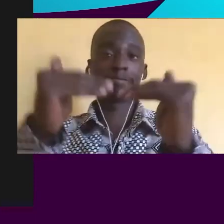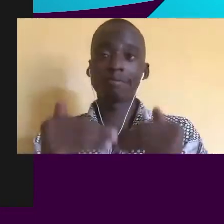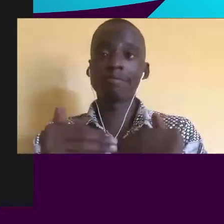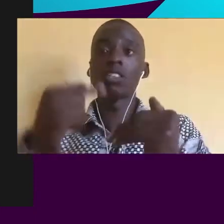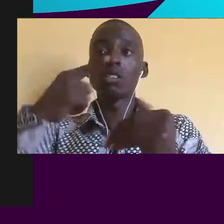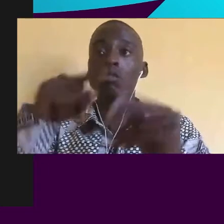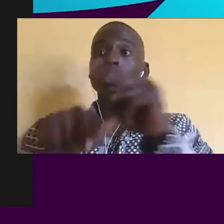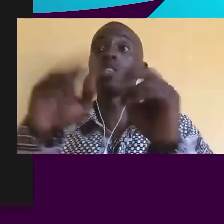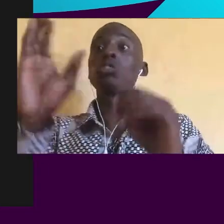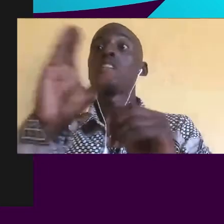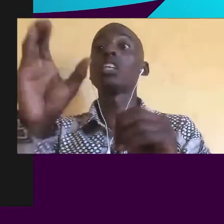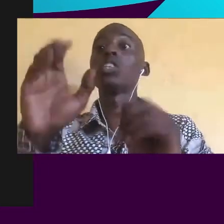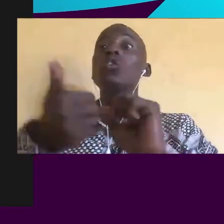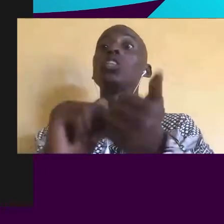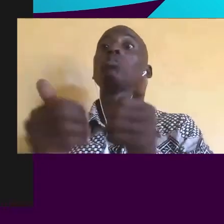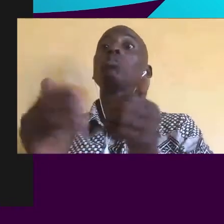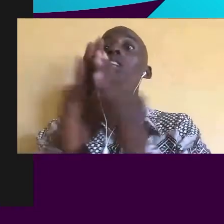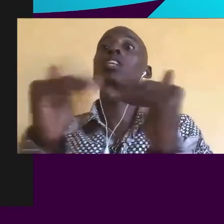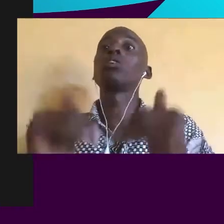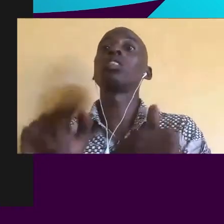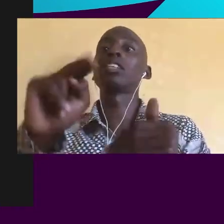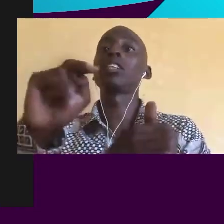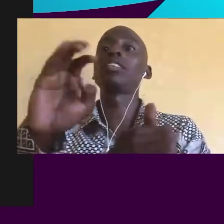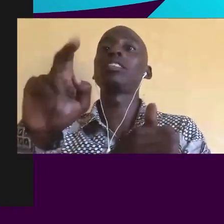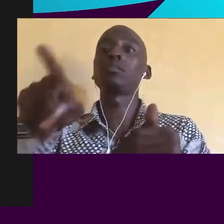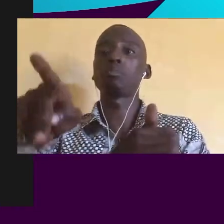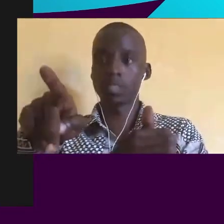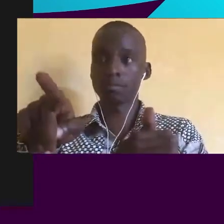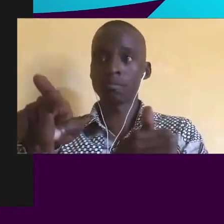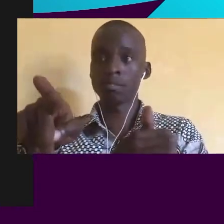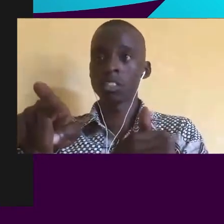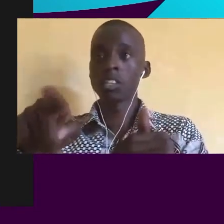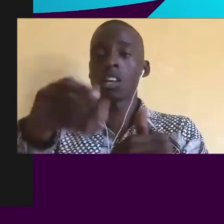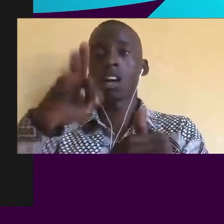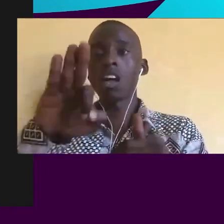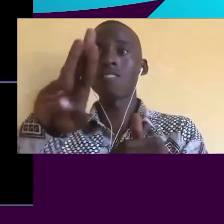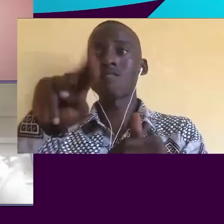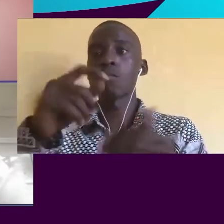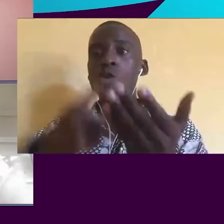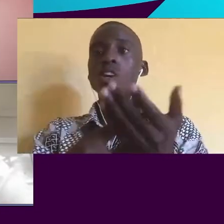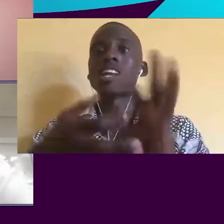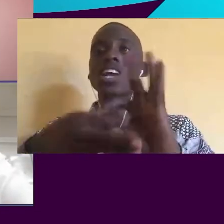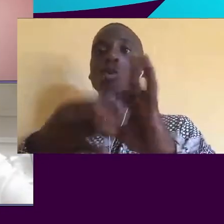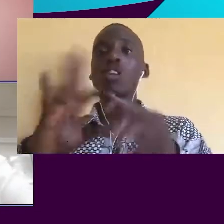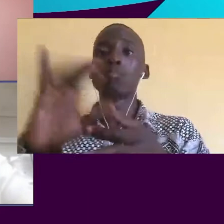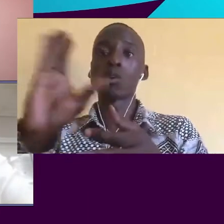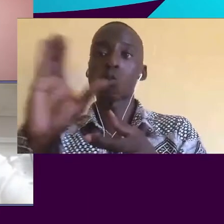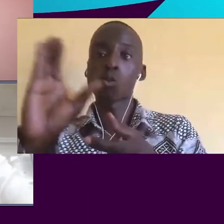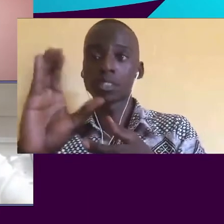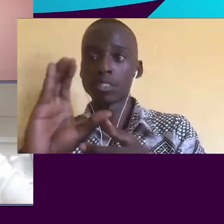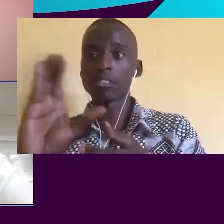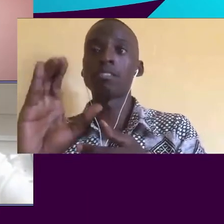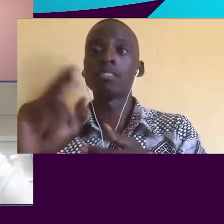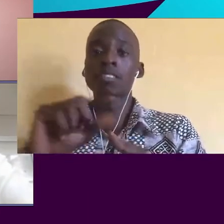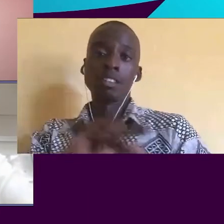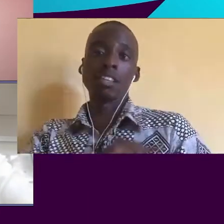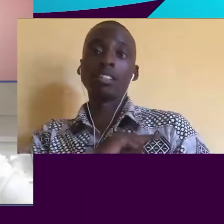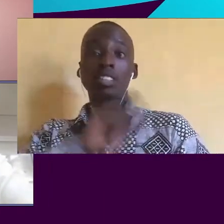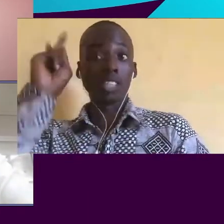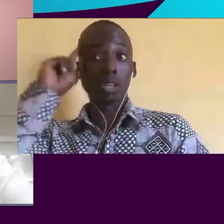Sports and then to people like FUFA or FUBA and Uganda Olympic Committee, that gender policy is available and should